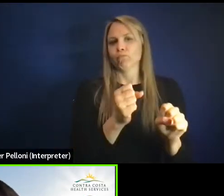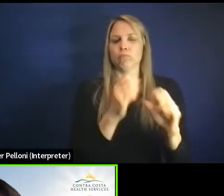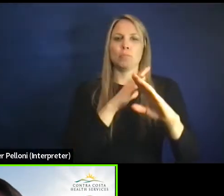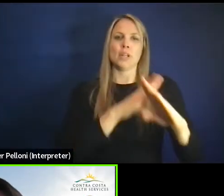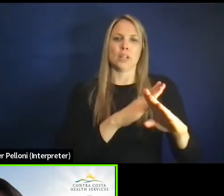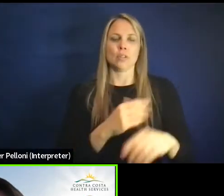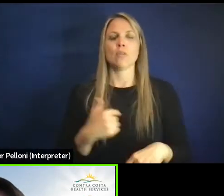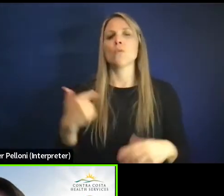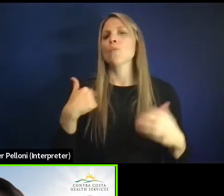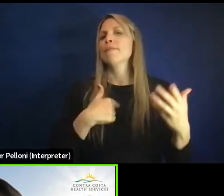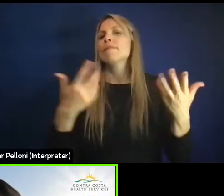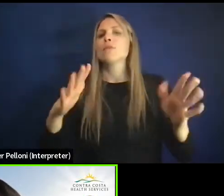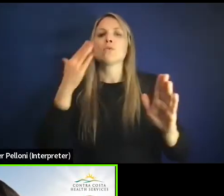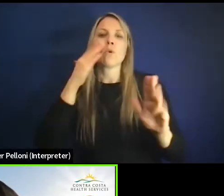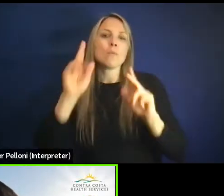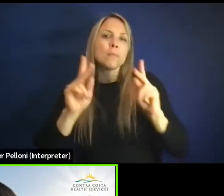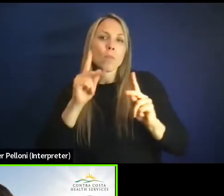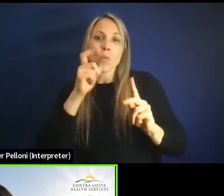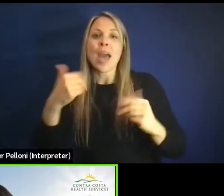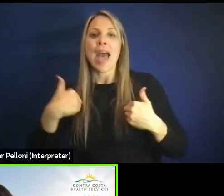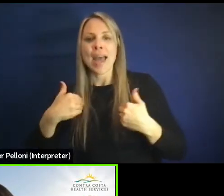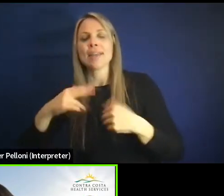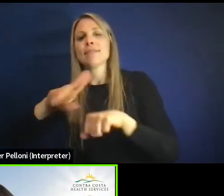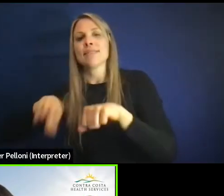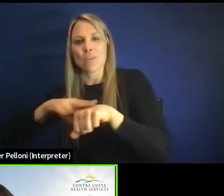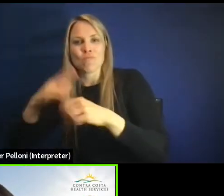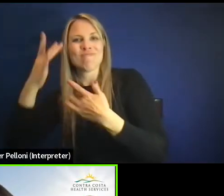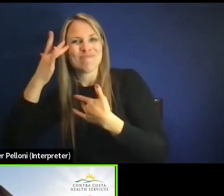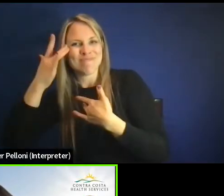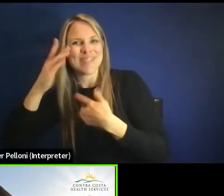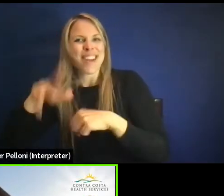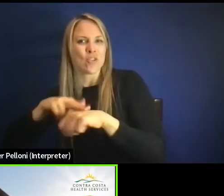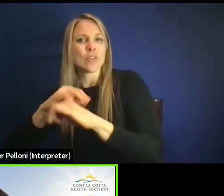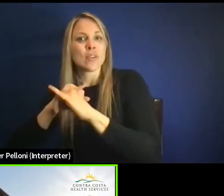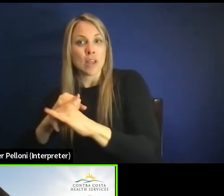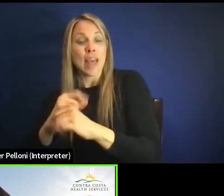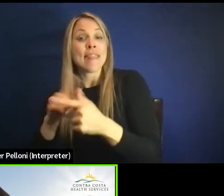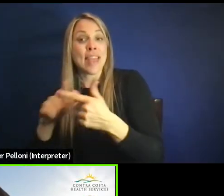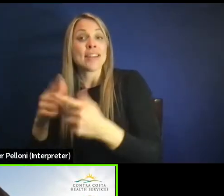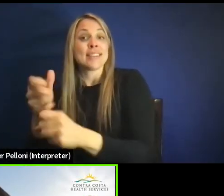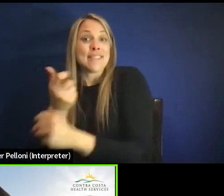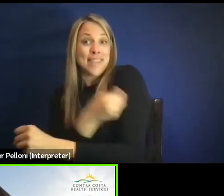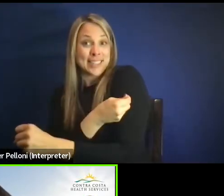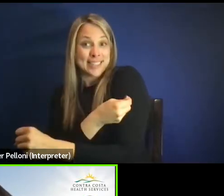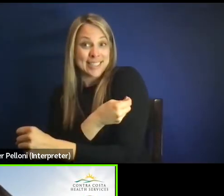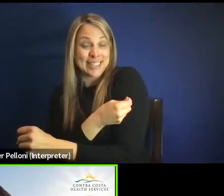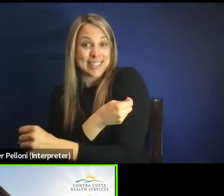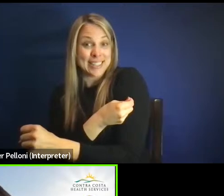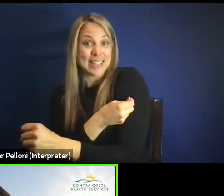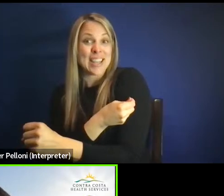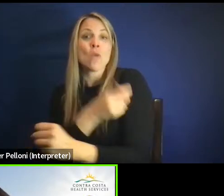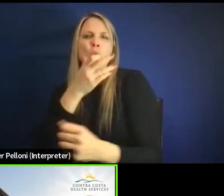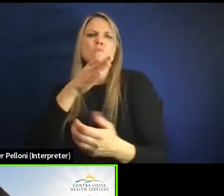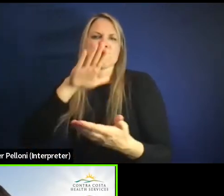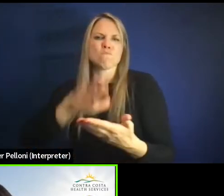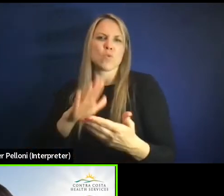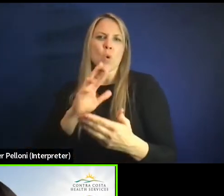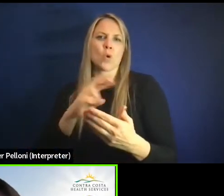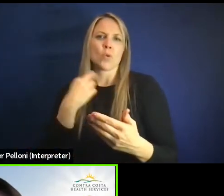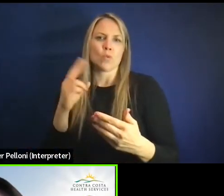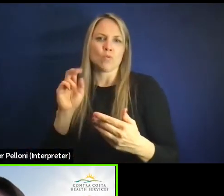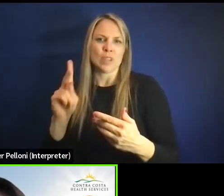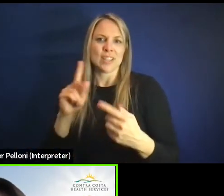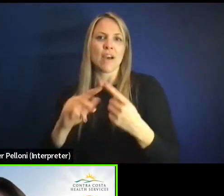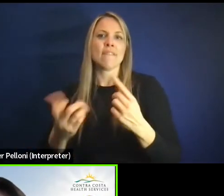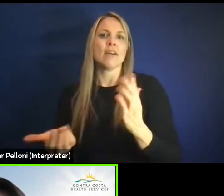know that people who have had a natural infection who take the vaccine, that vaccine's going to reduce your risk of a